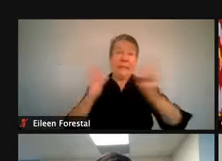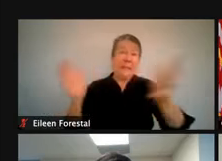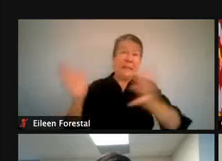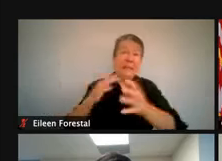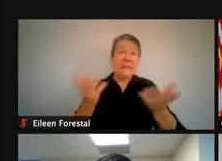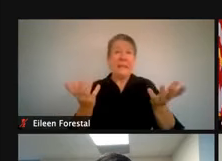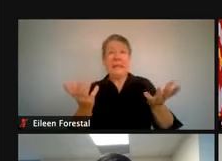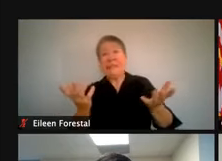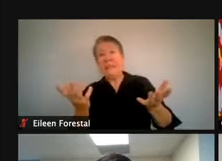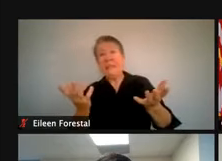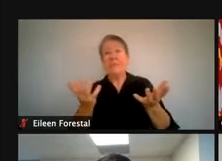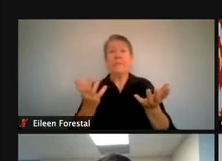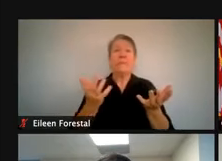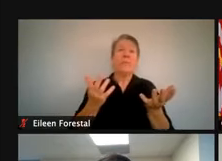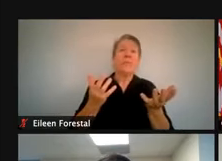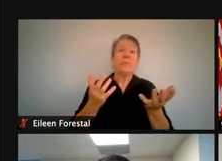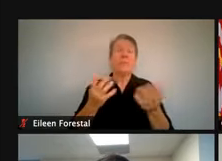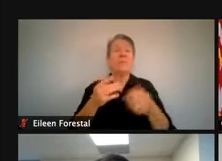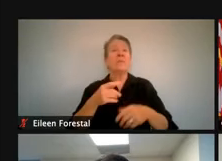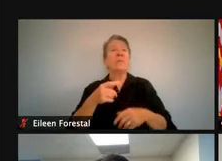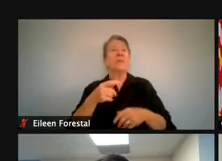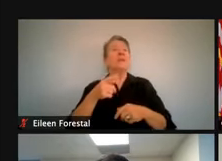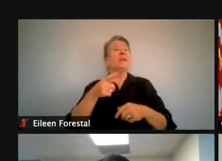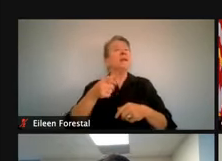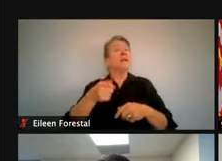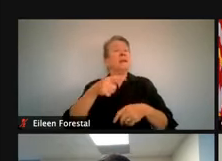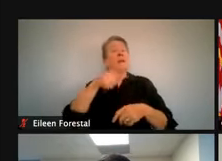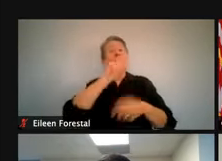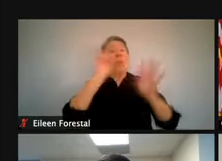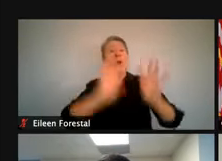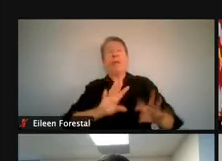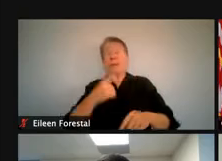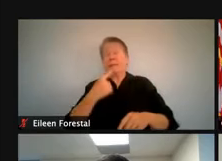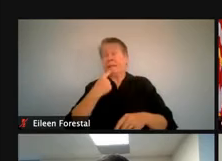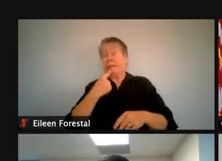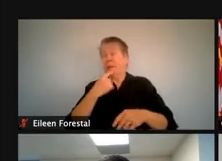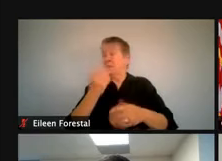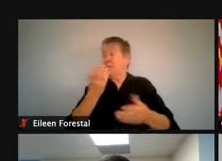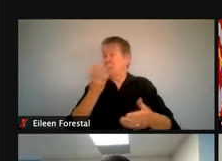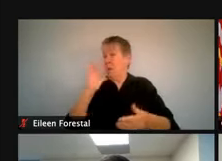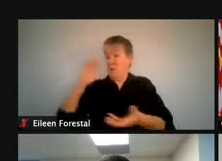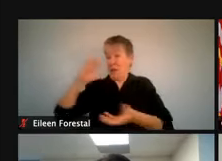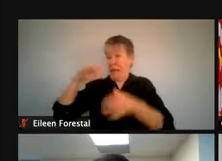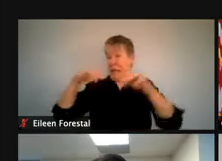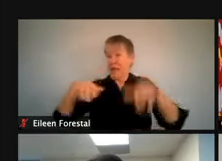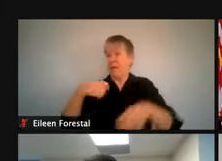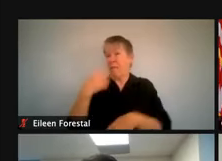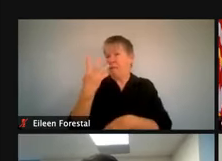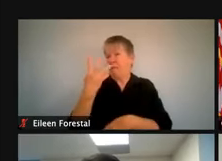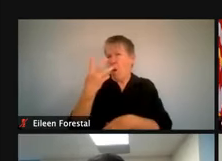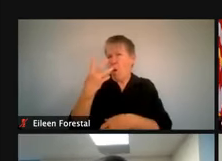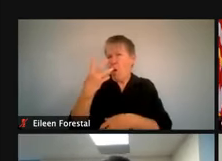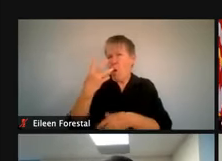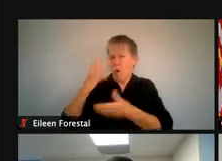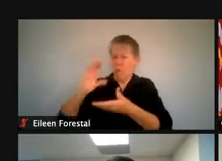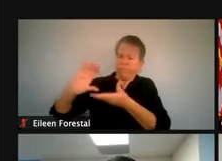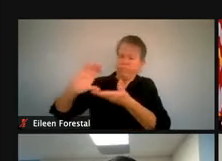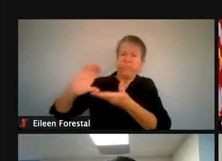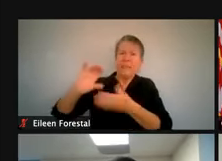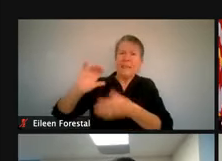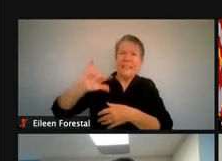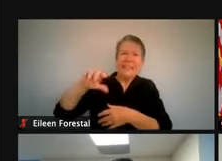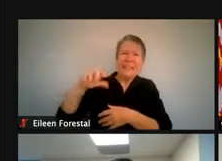be careful out there. Flash flooding is clearly a potential here. I think, Pat, you said it, but south of 195 is